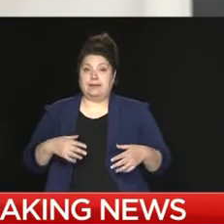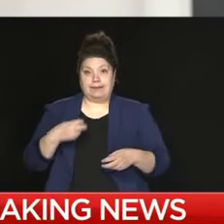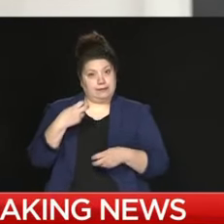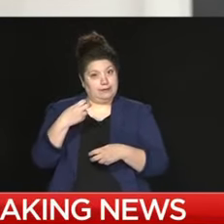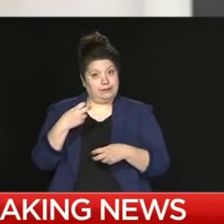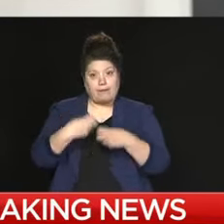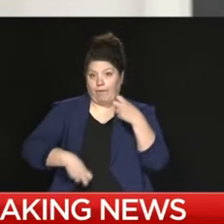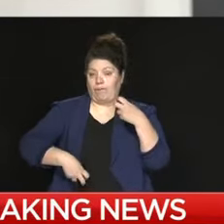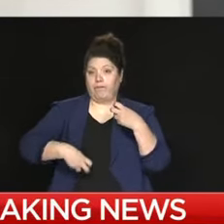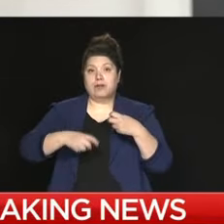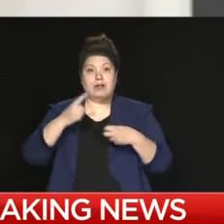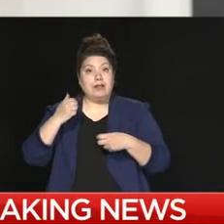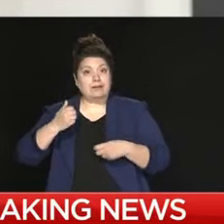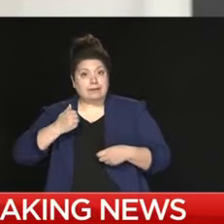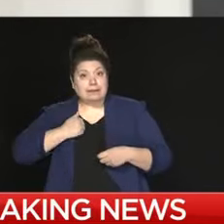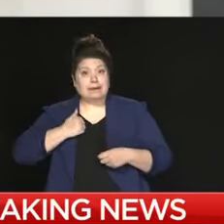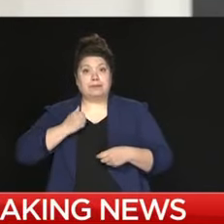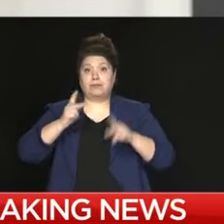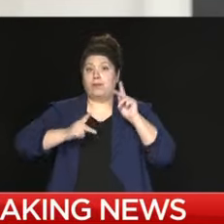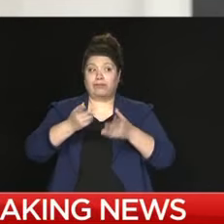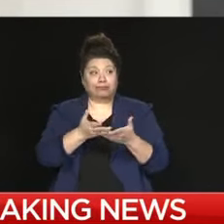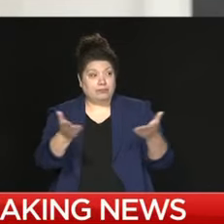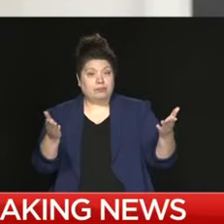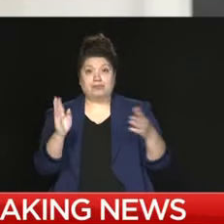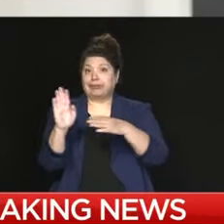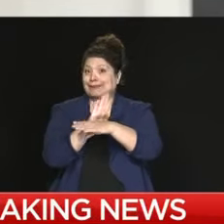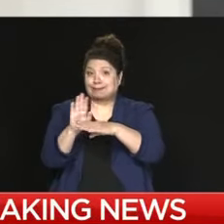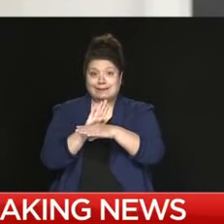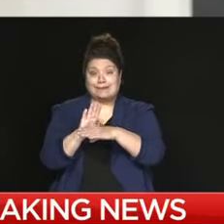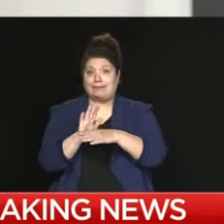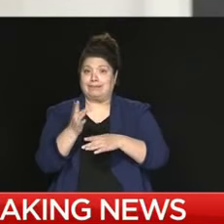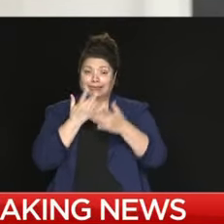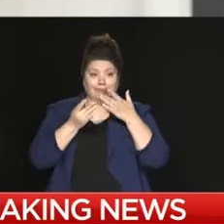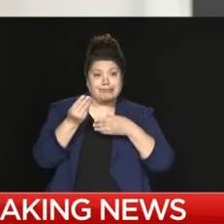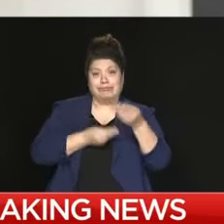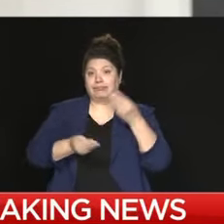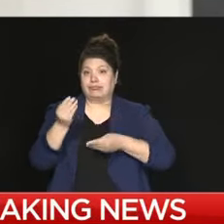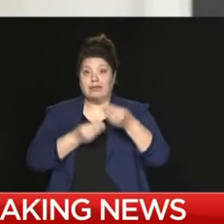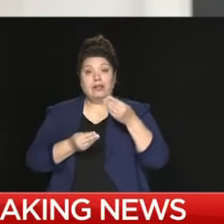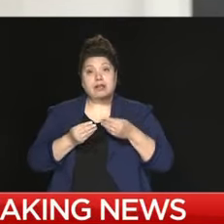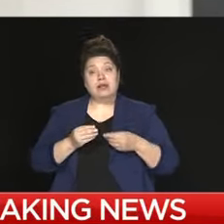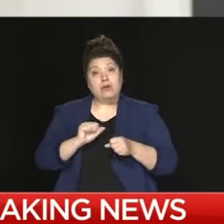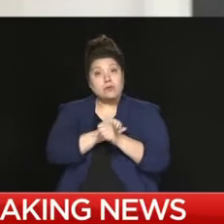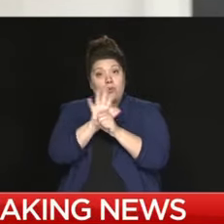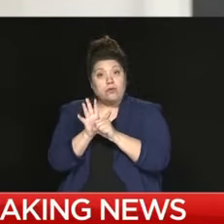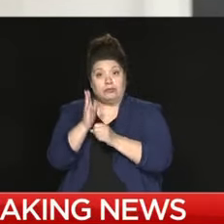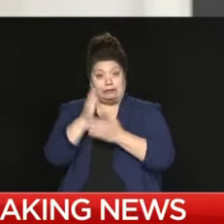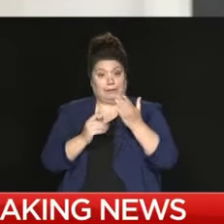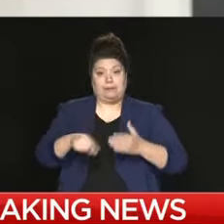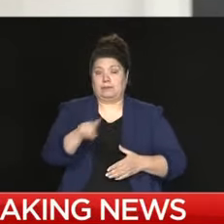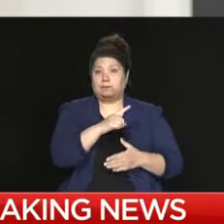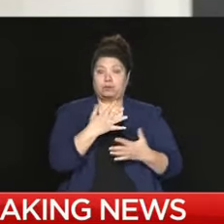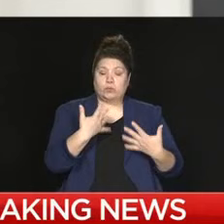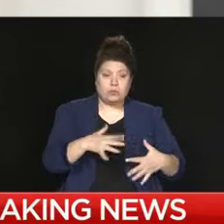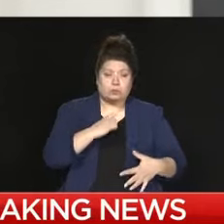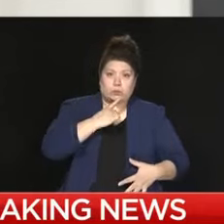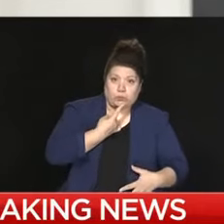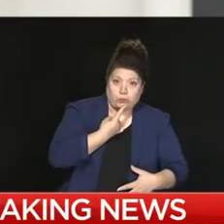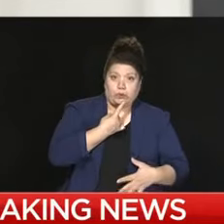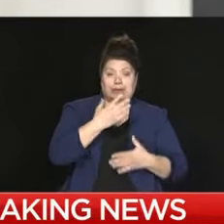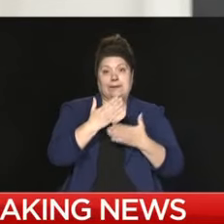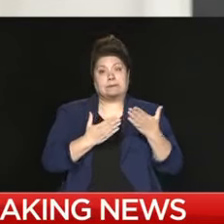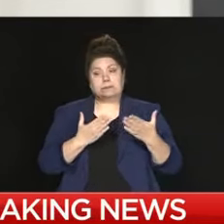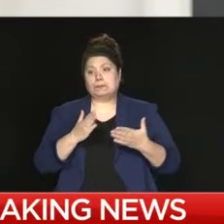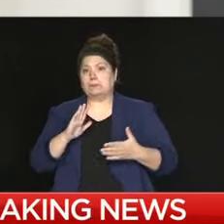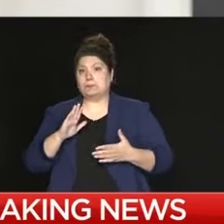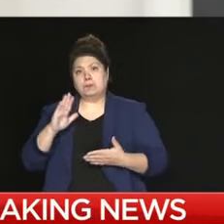for businesses right across the country. We recognize that COVID-19 is hitting some people harder than others, some areas harder